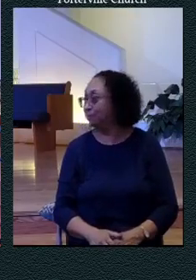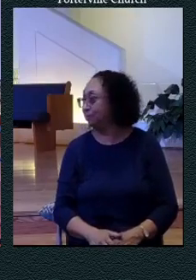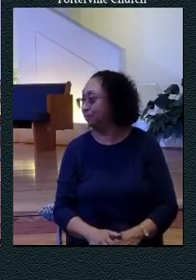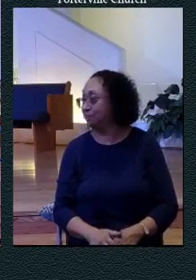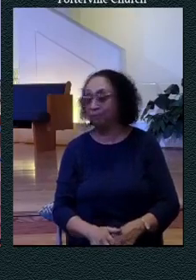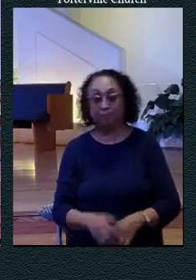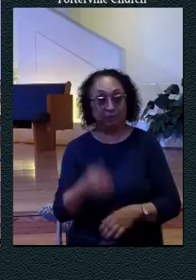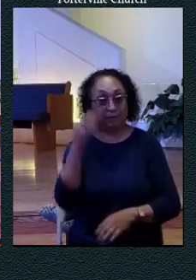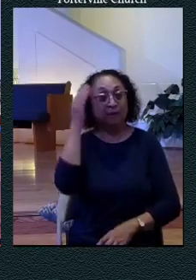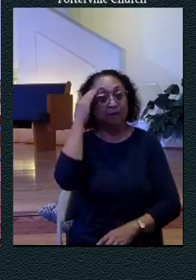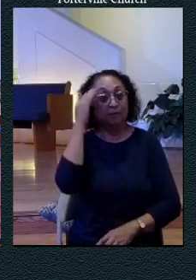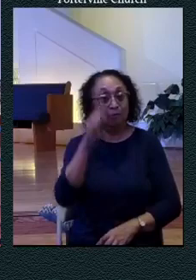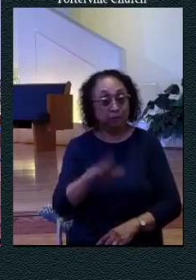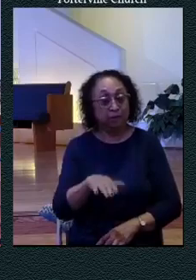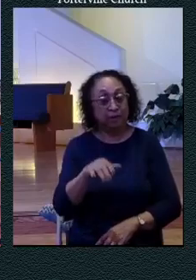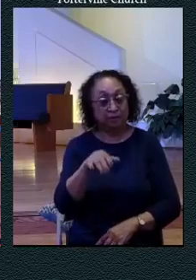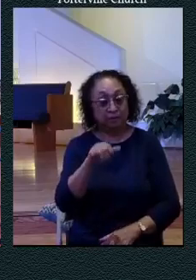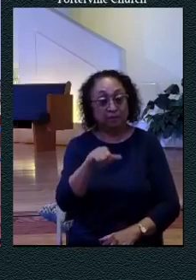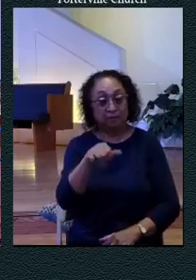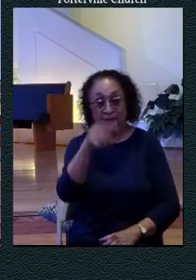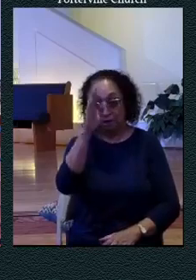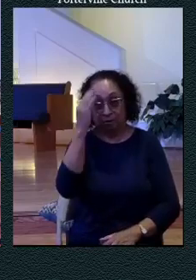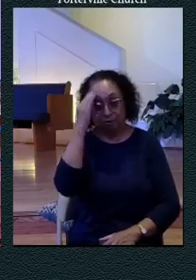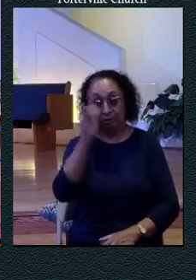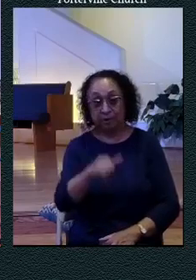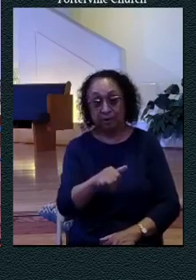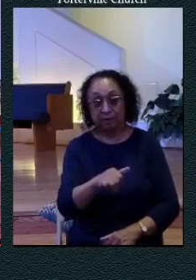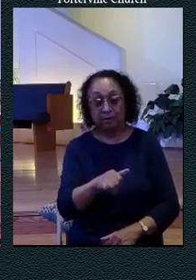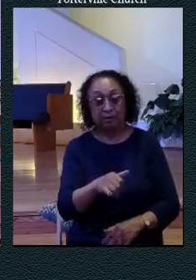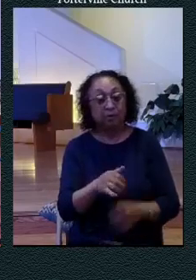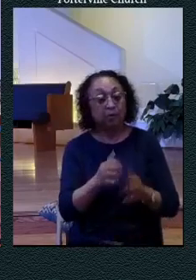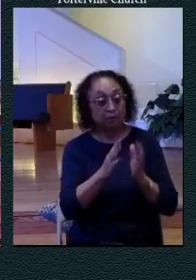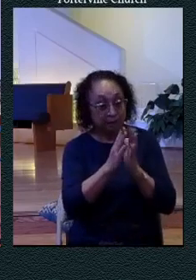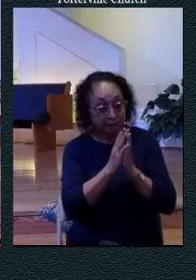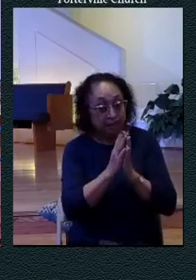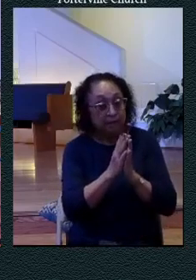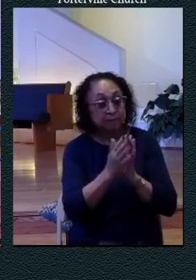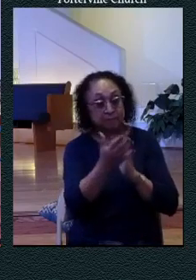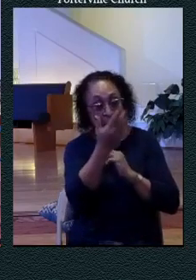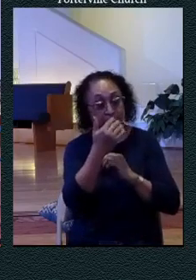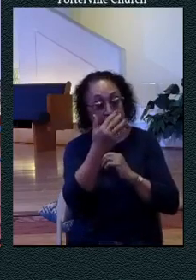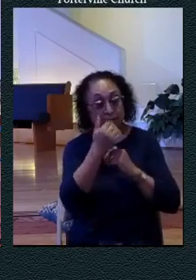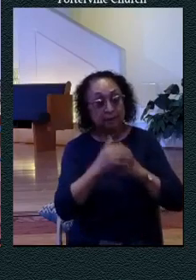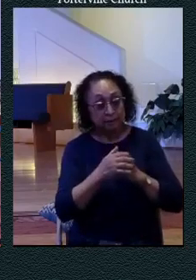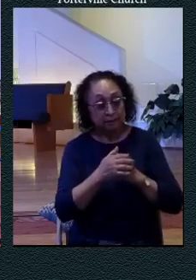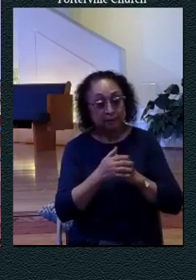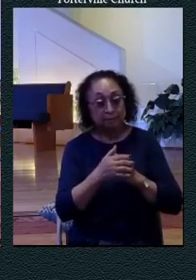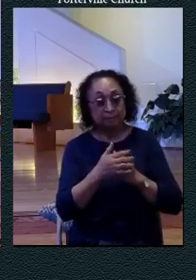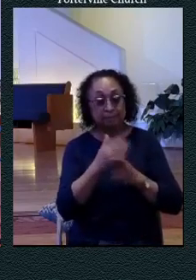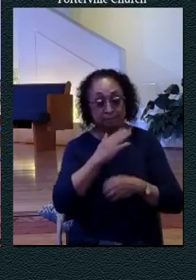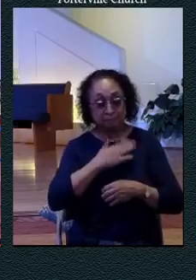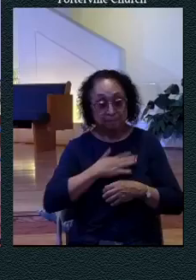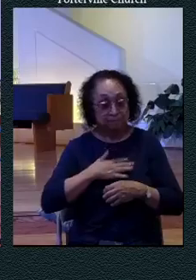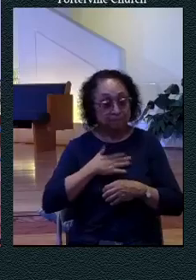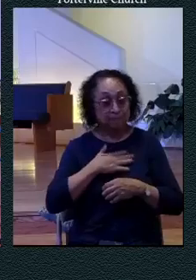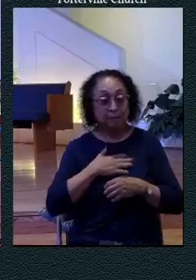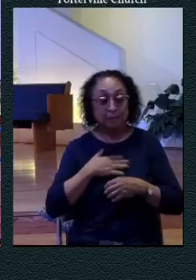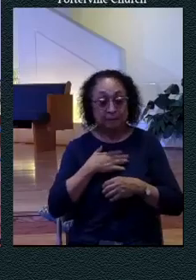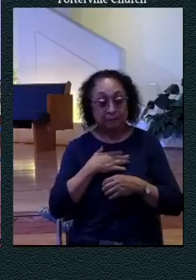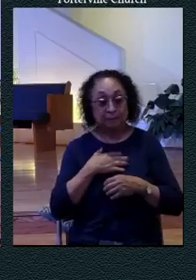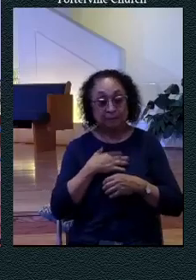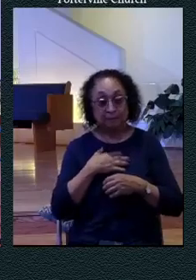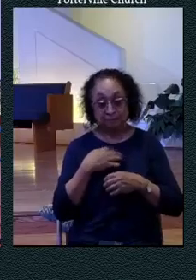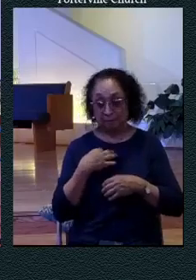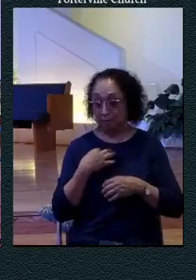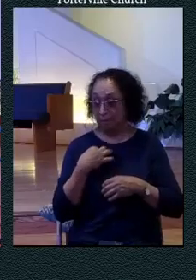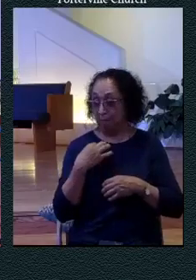He knew that. And so God, of course, appeals to us, calls to us to engage